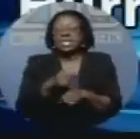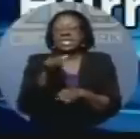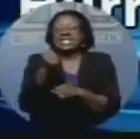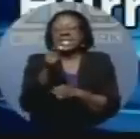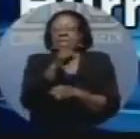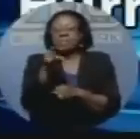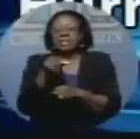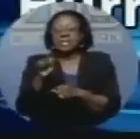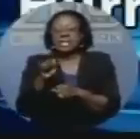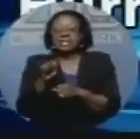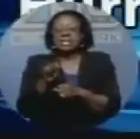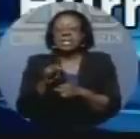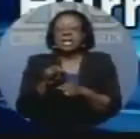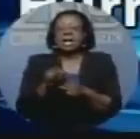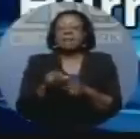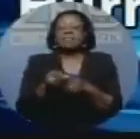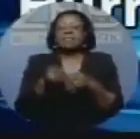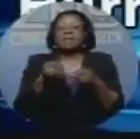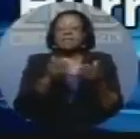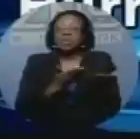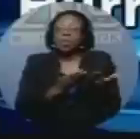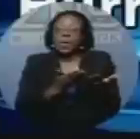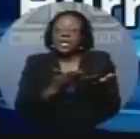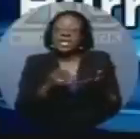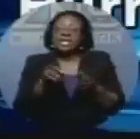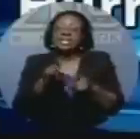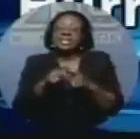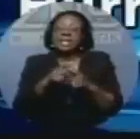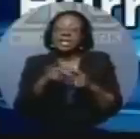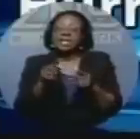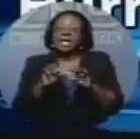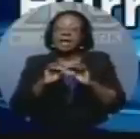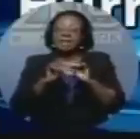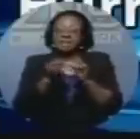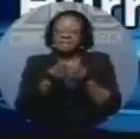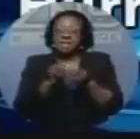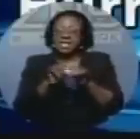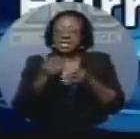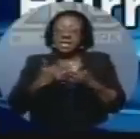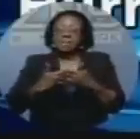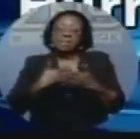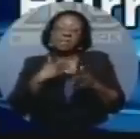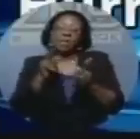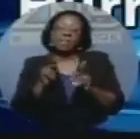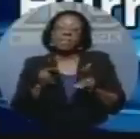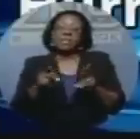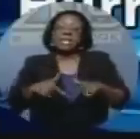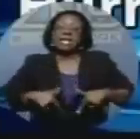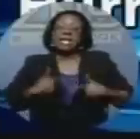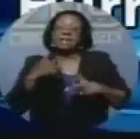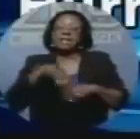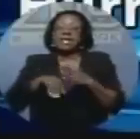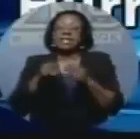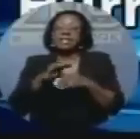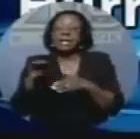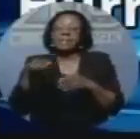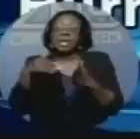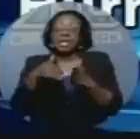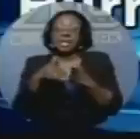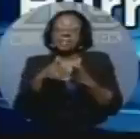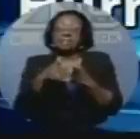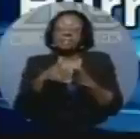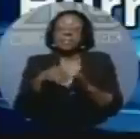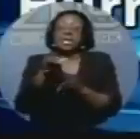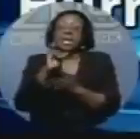10% have been rendered uninhabitable until major repairs can be completed. IDB's assistance will